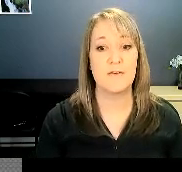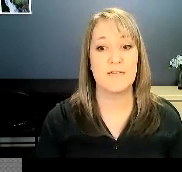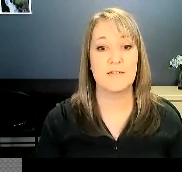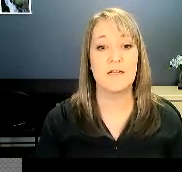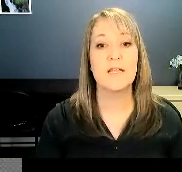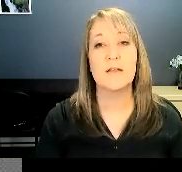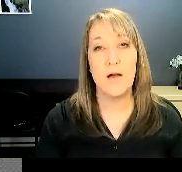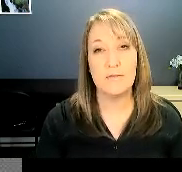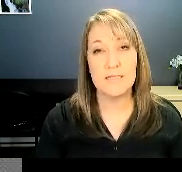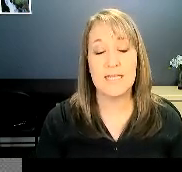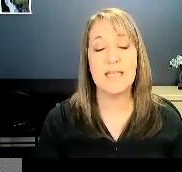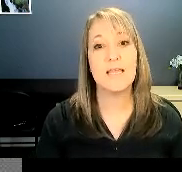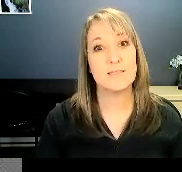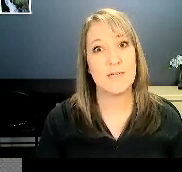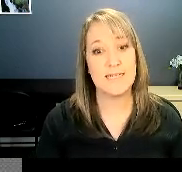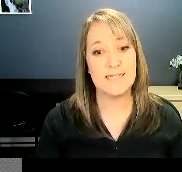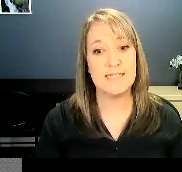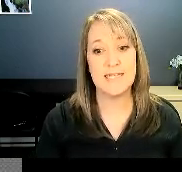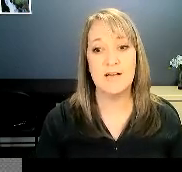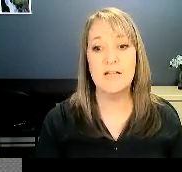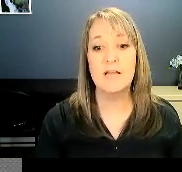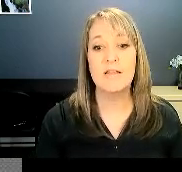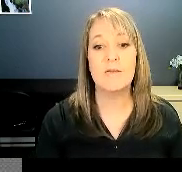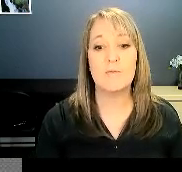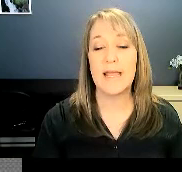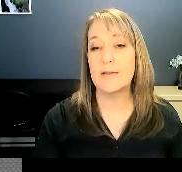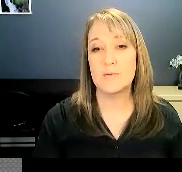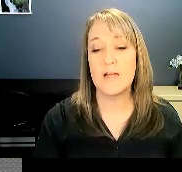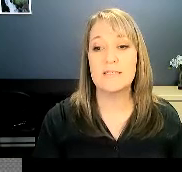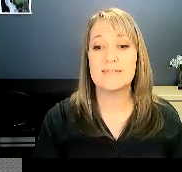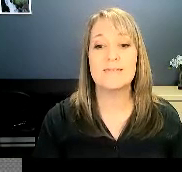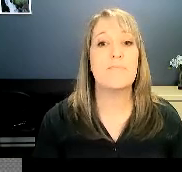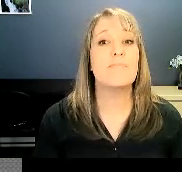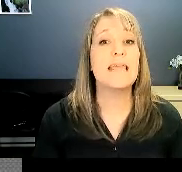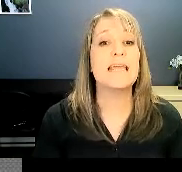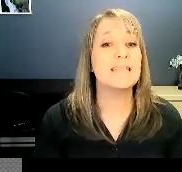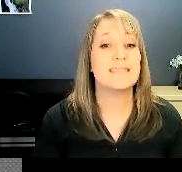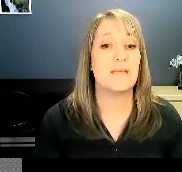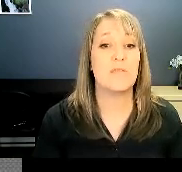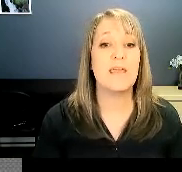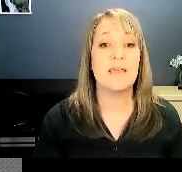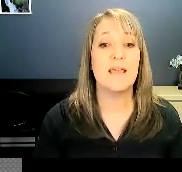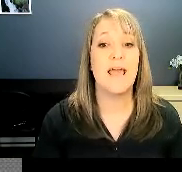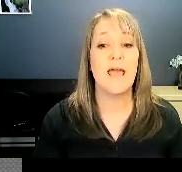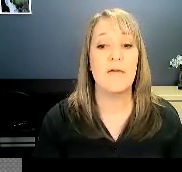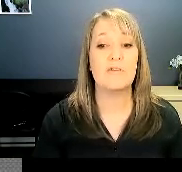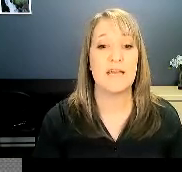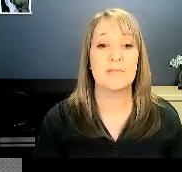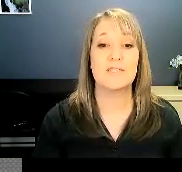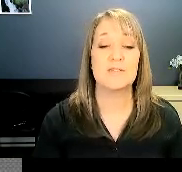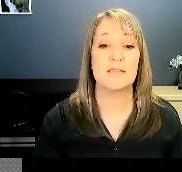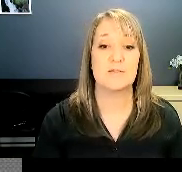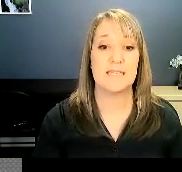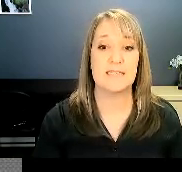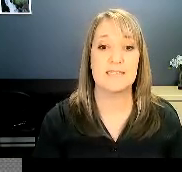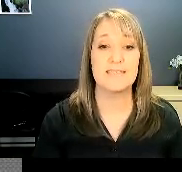the fundraiser. Now, obviously, that's pretty easy to tell that ran or run doesn't mean the same thing every time